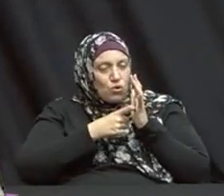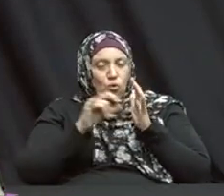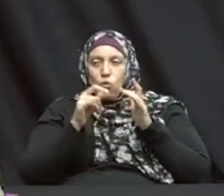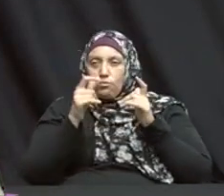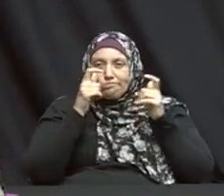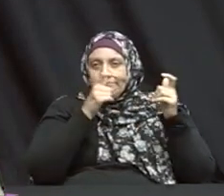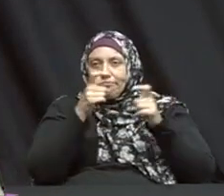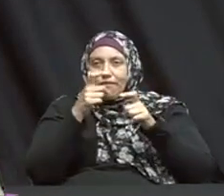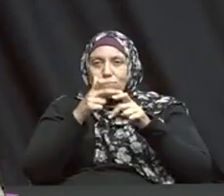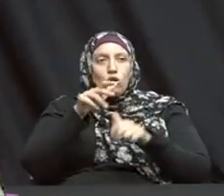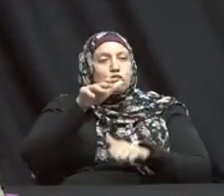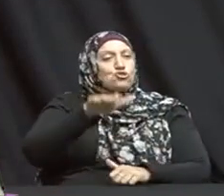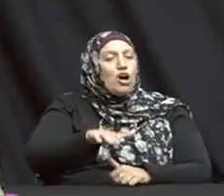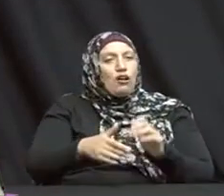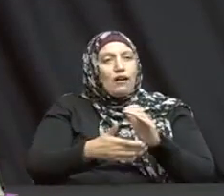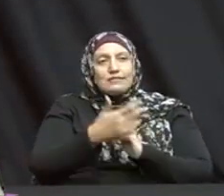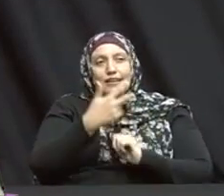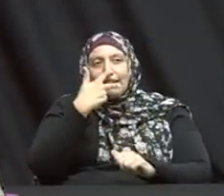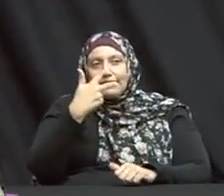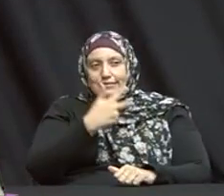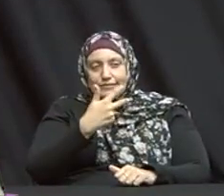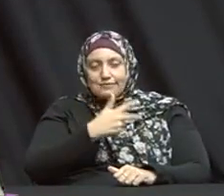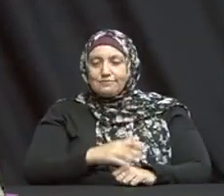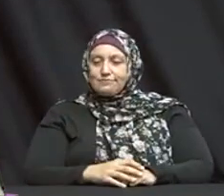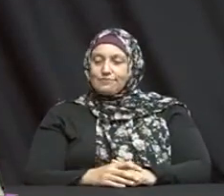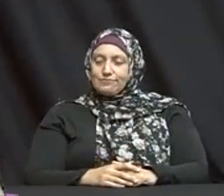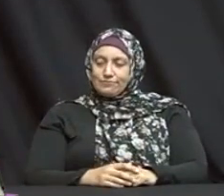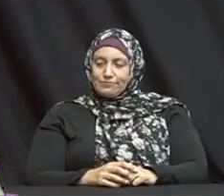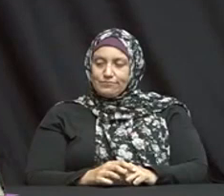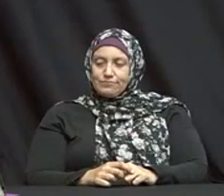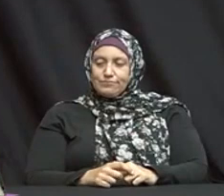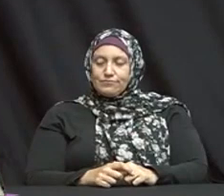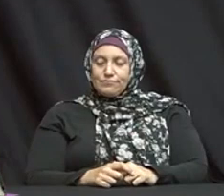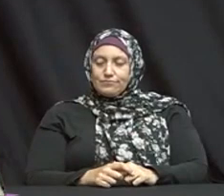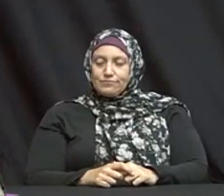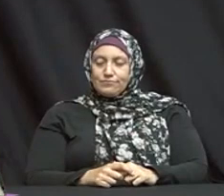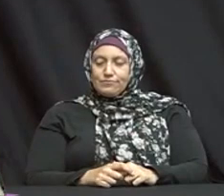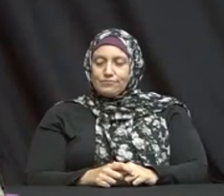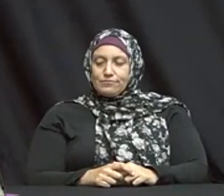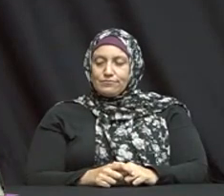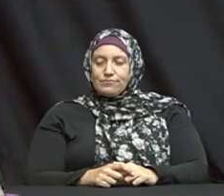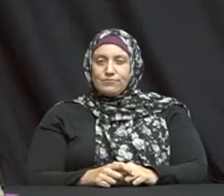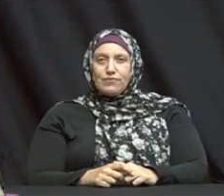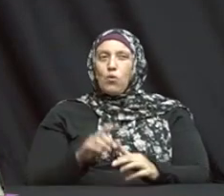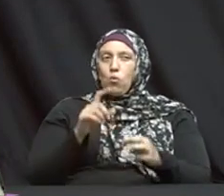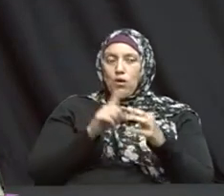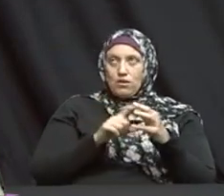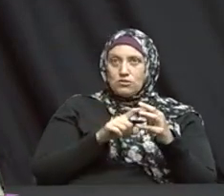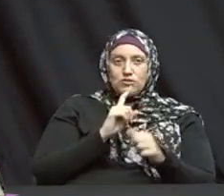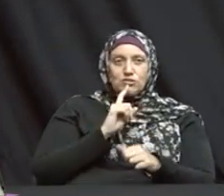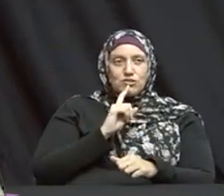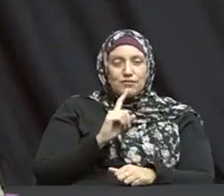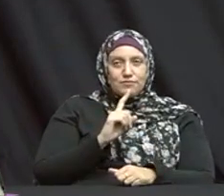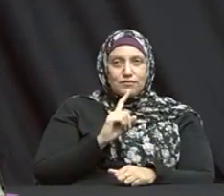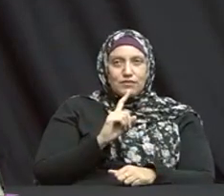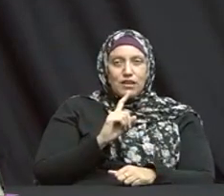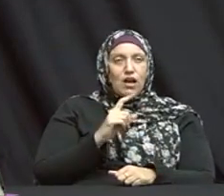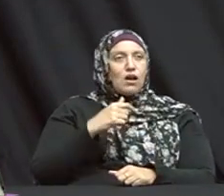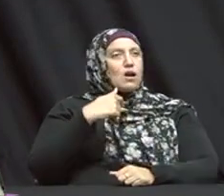question has come up that, Islamically speaking, can a guardian, or in this case executor, claim they need to utilize some of